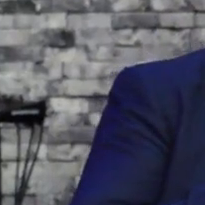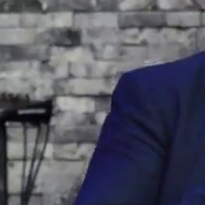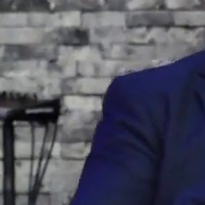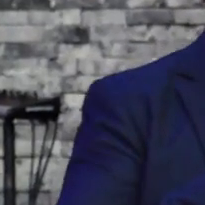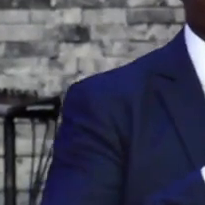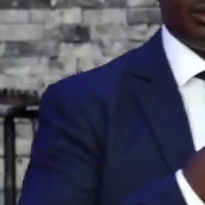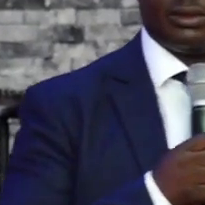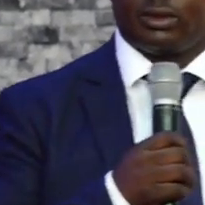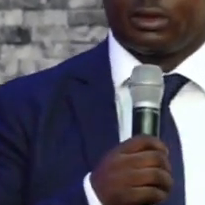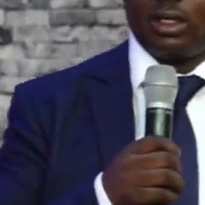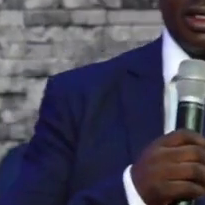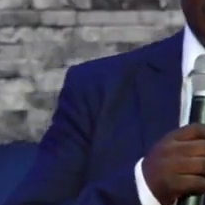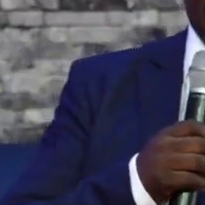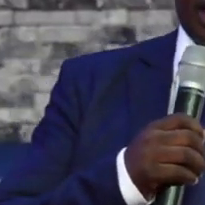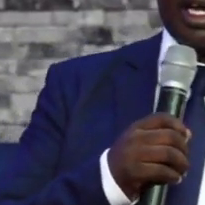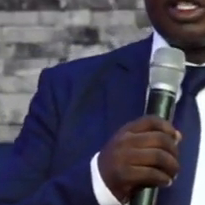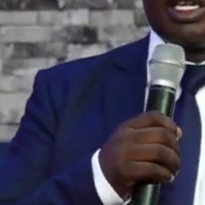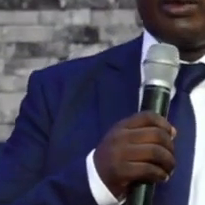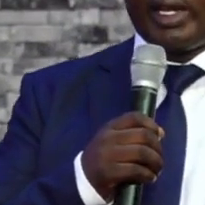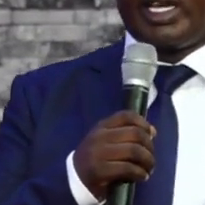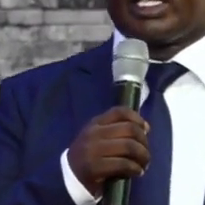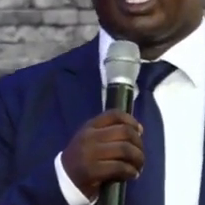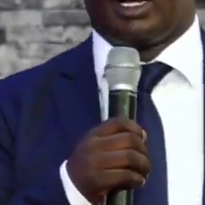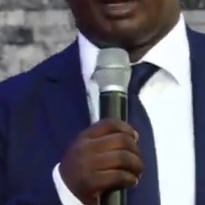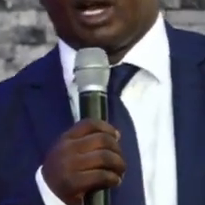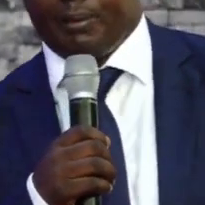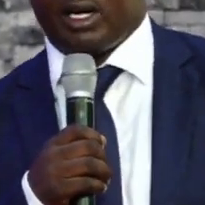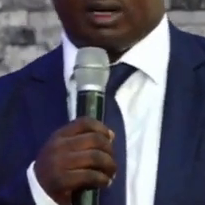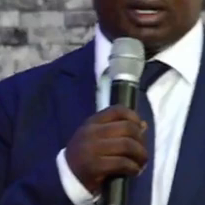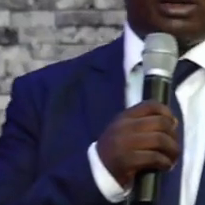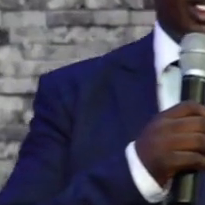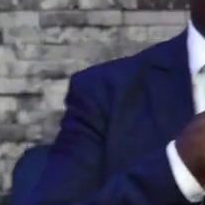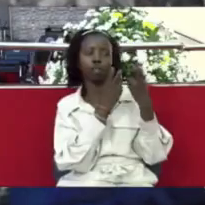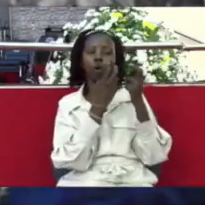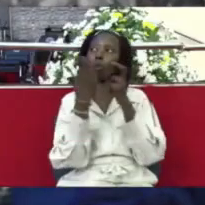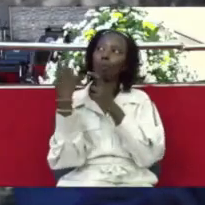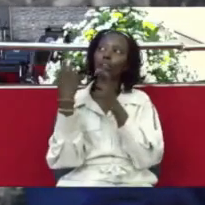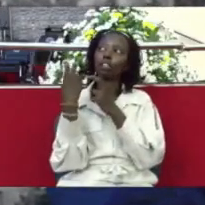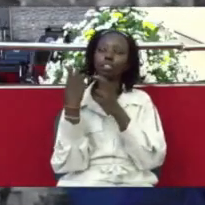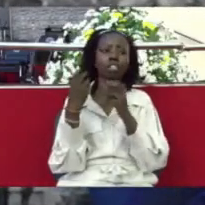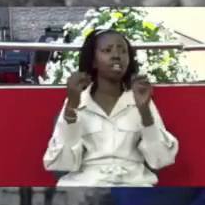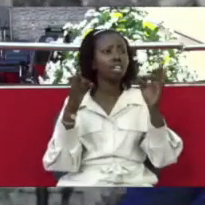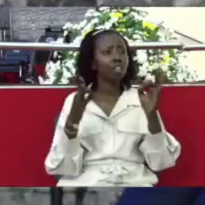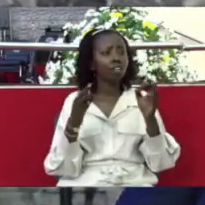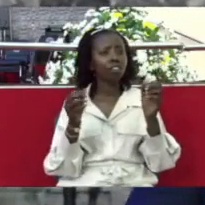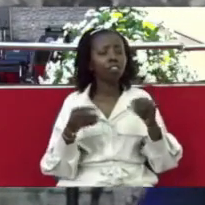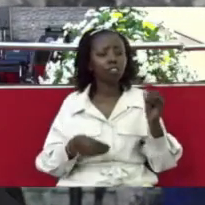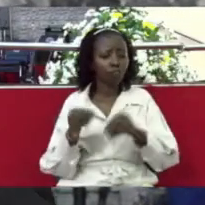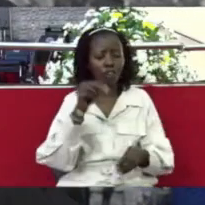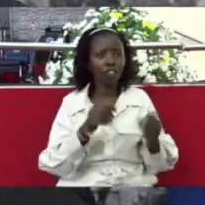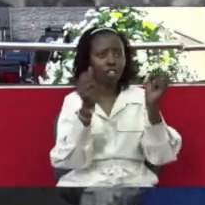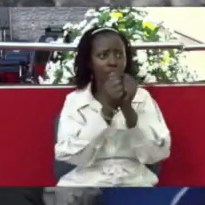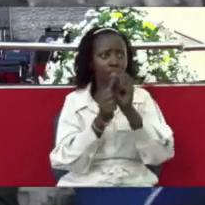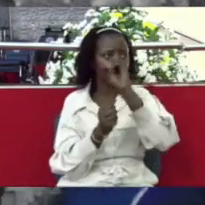and keep that camera on me if you wouldn't mind. Na tuelekeza kamera hapa kama hutajali. If you're not a tither, kama wewe